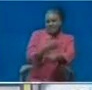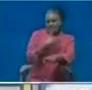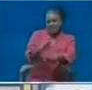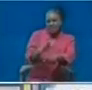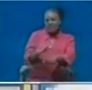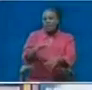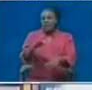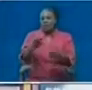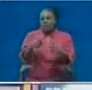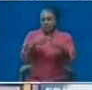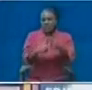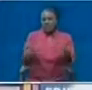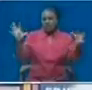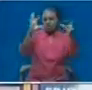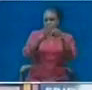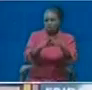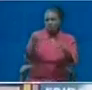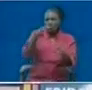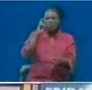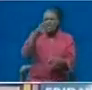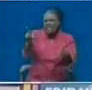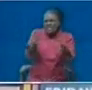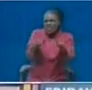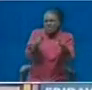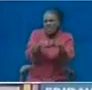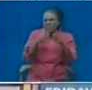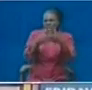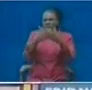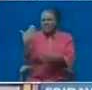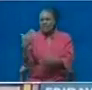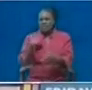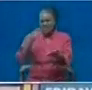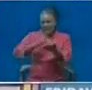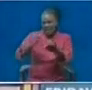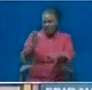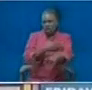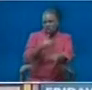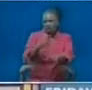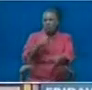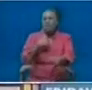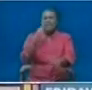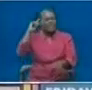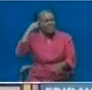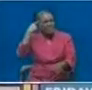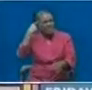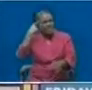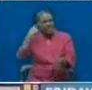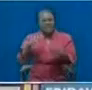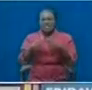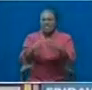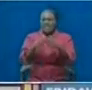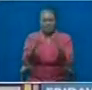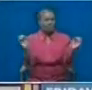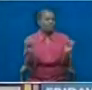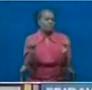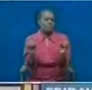comes into the industry, they don't come to be looked at, to be, you know, when I write a song, I'm not here to be. You're not thinking of, oh, I wonder how my pictures